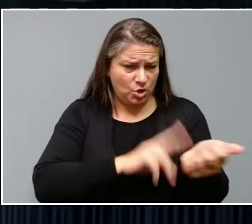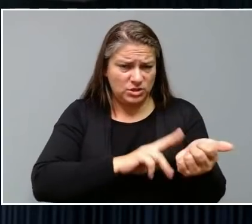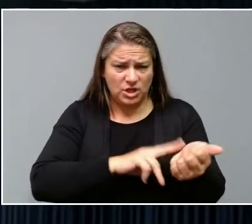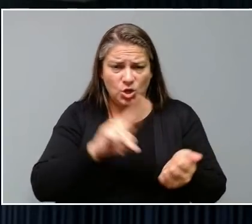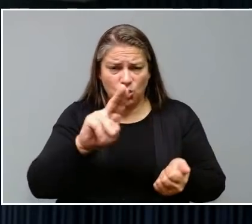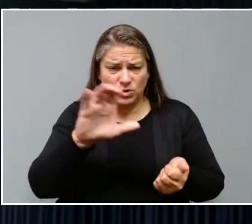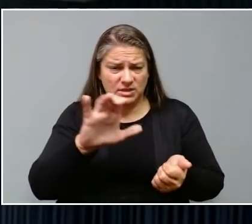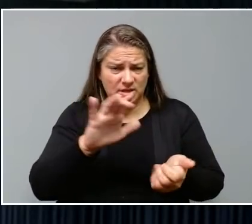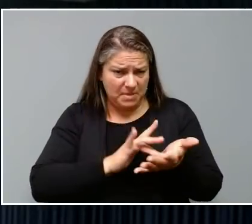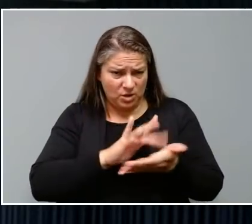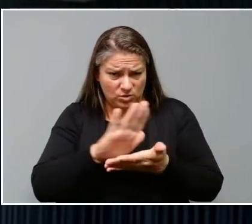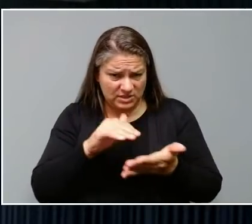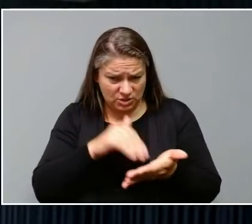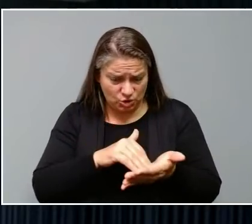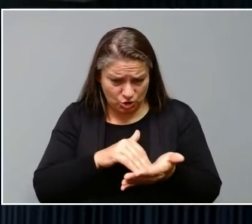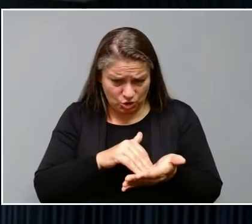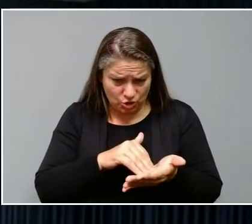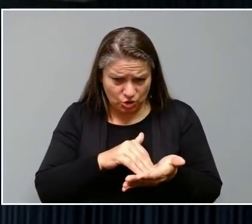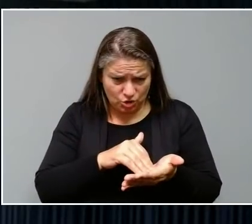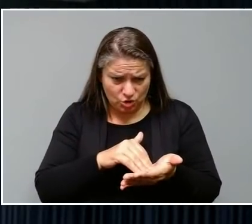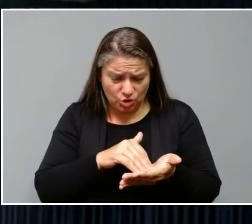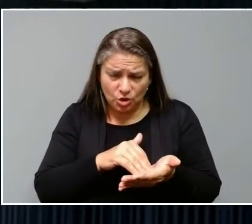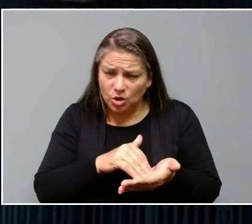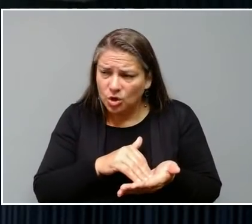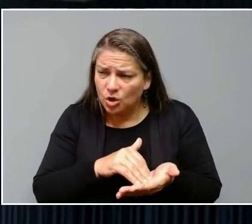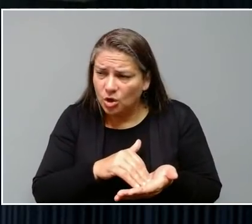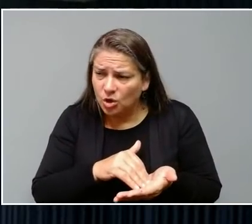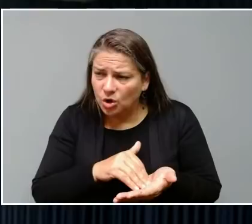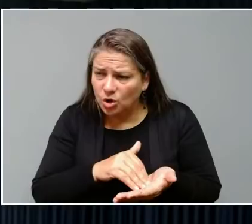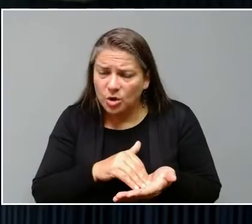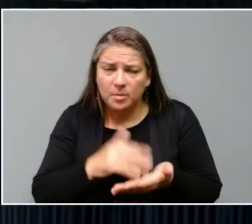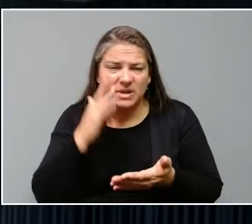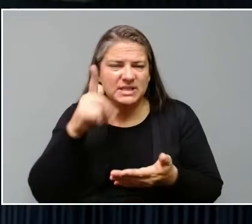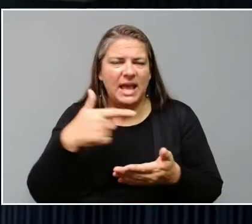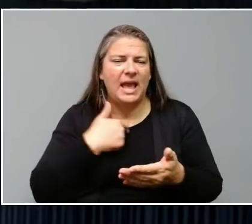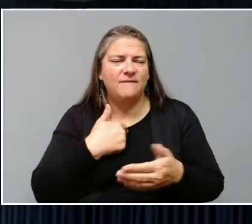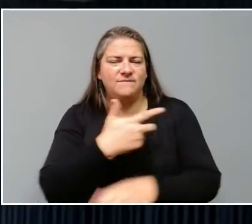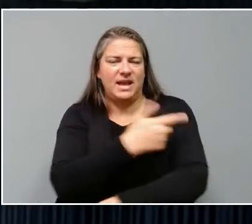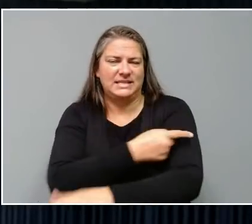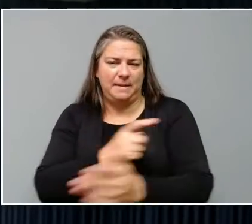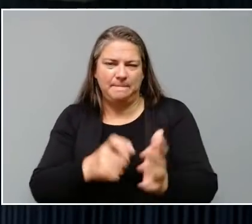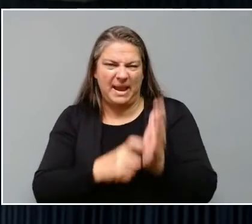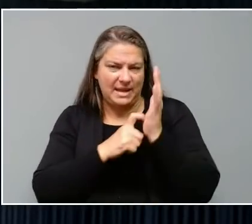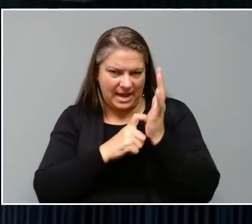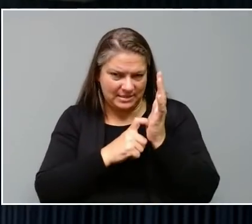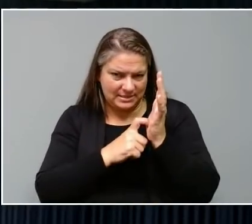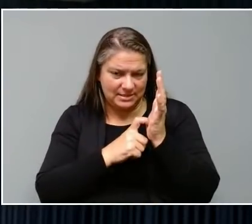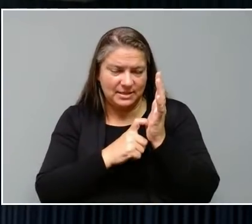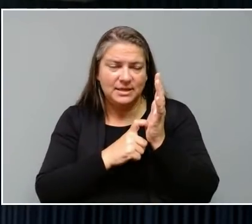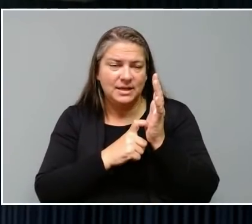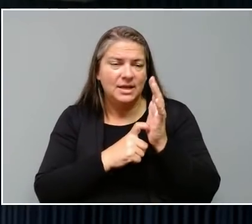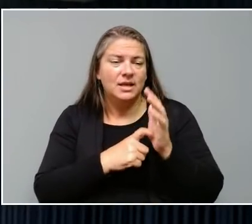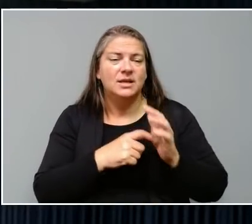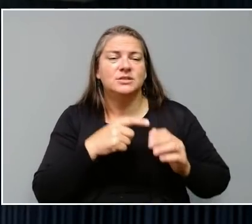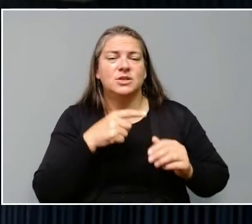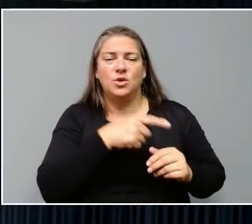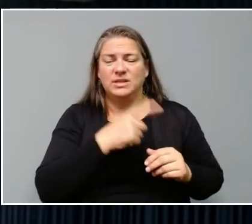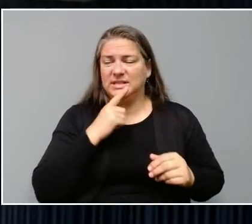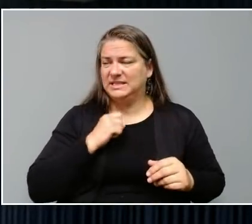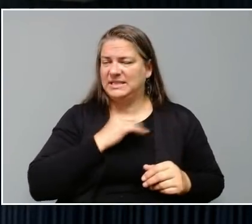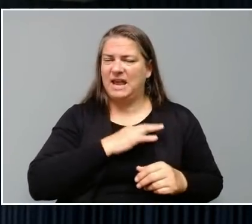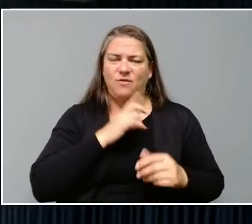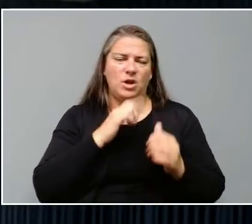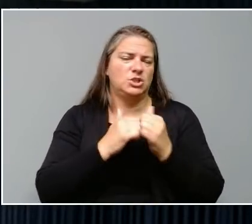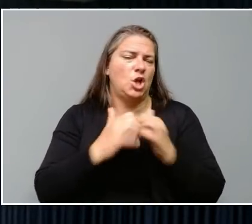Center could quit because of the vaccine mandate. Ohio doctors talked today about how exhausted staffs are. What is the